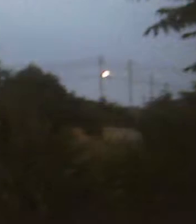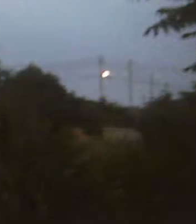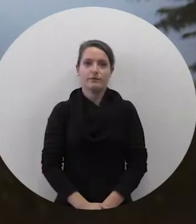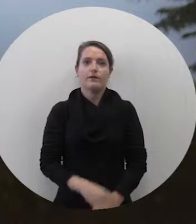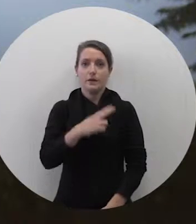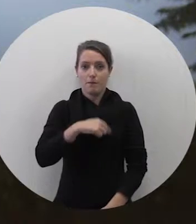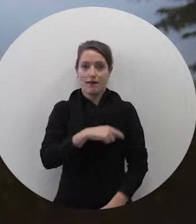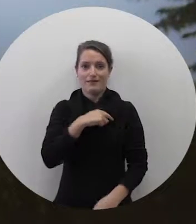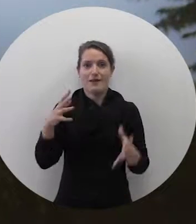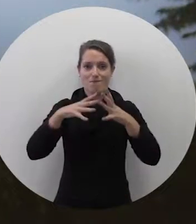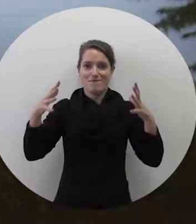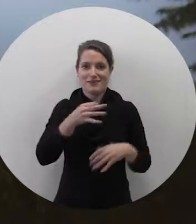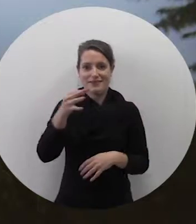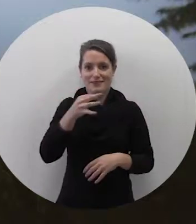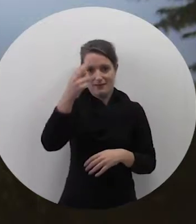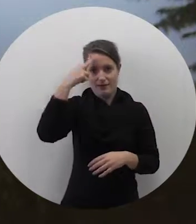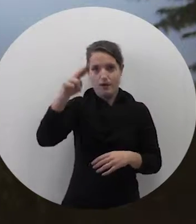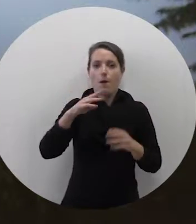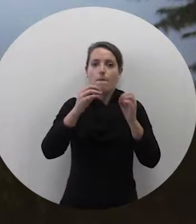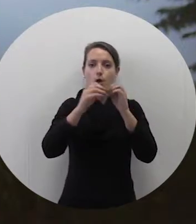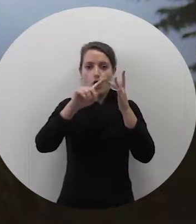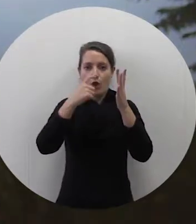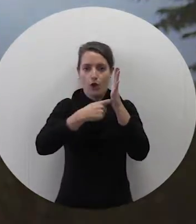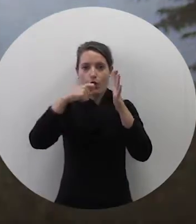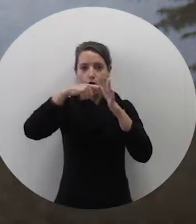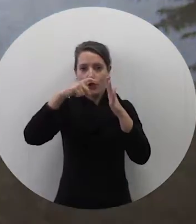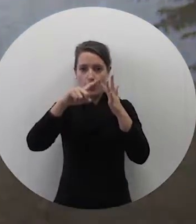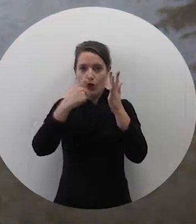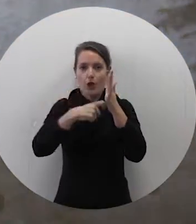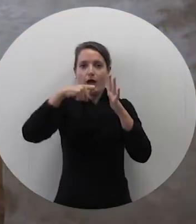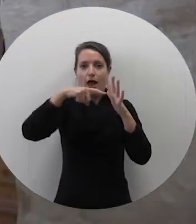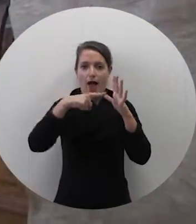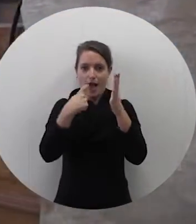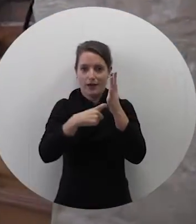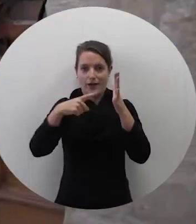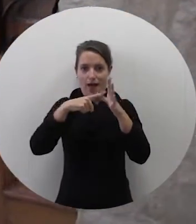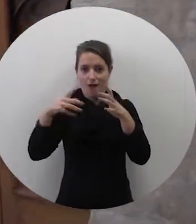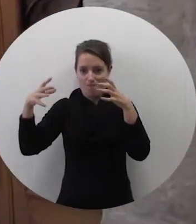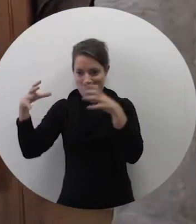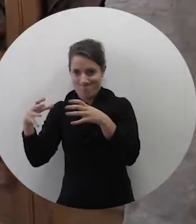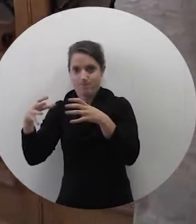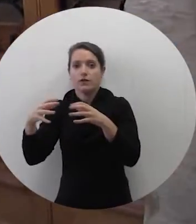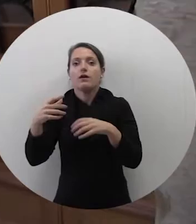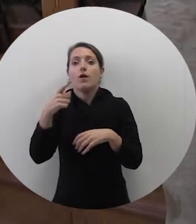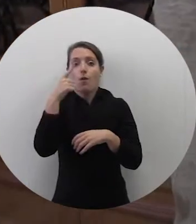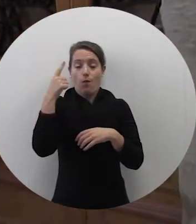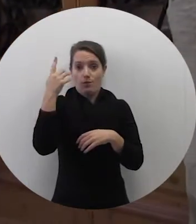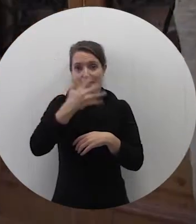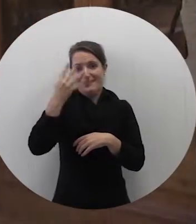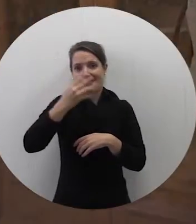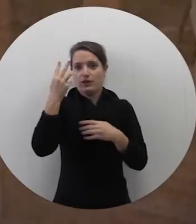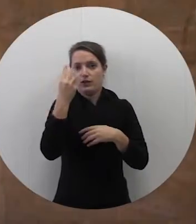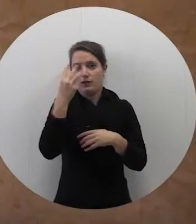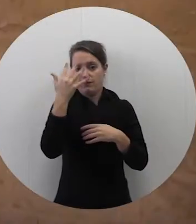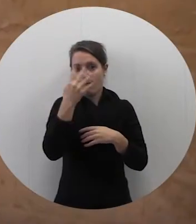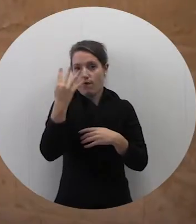Lija. Lija became a parish in 1594 after detaching itself from the neighbouring much larger town